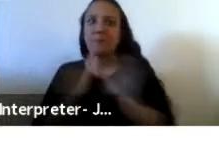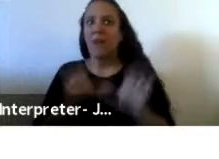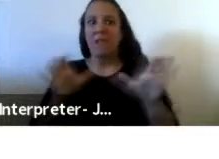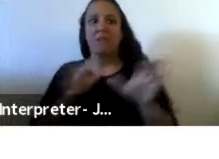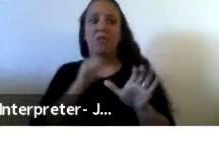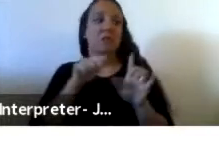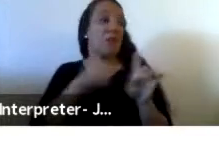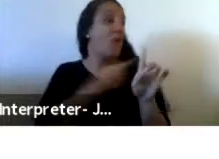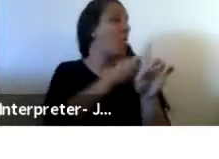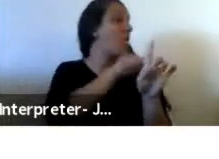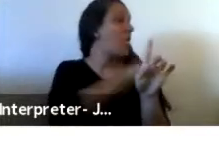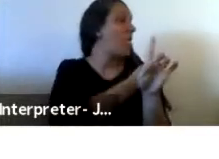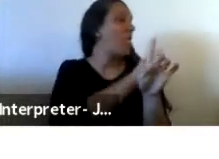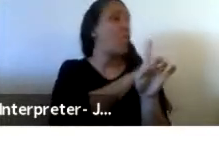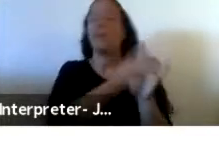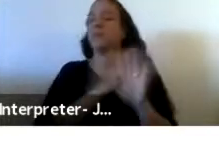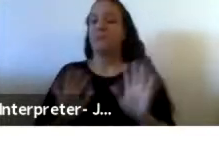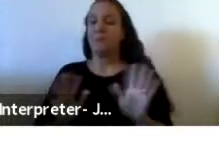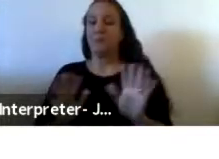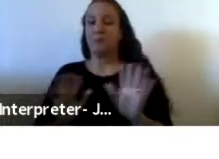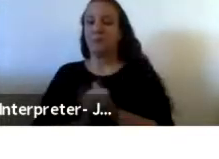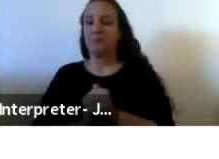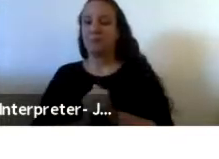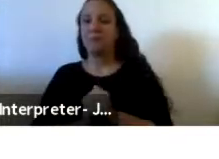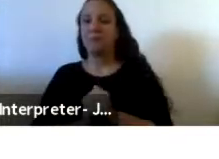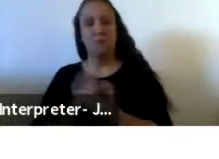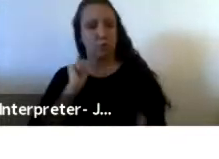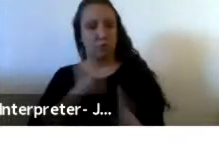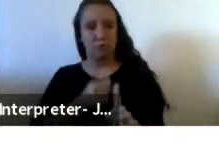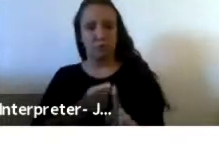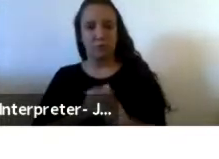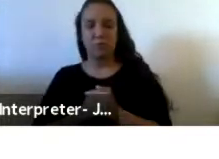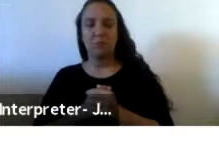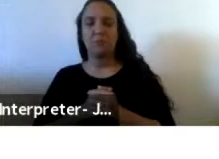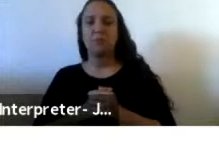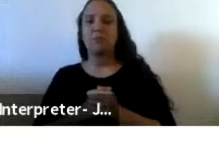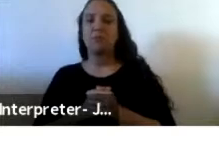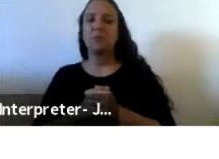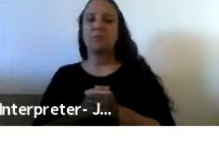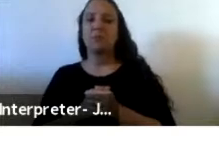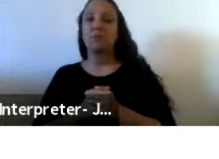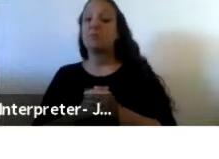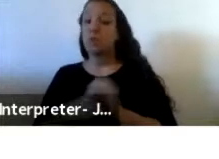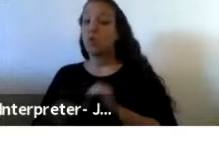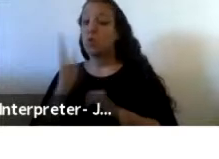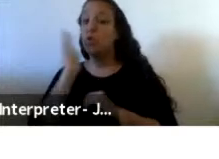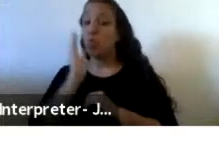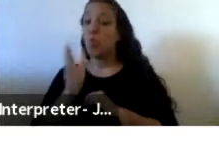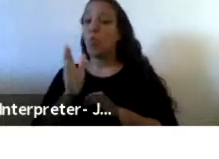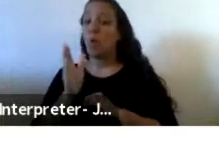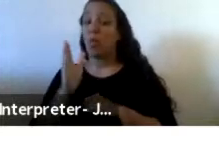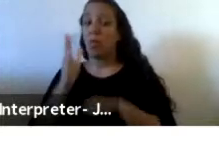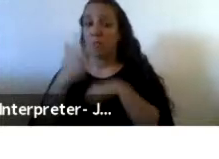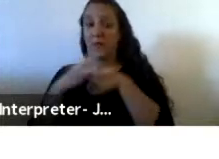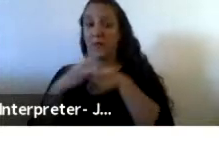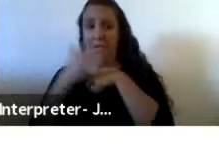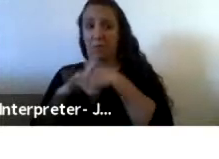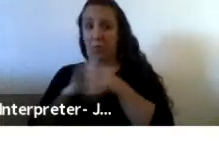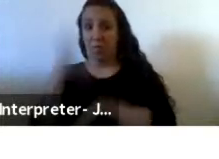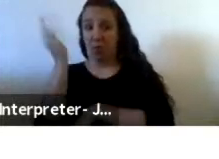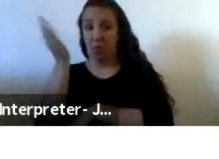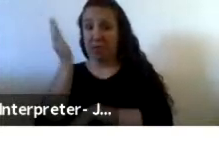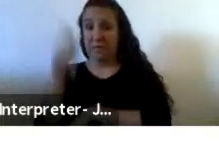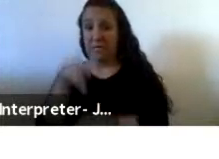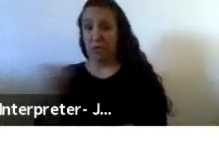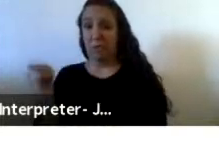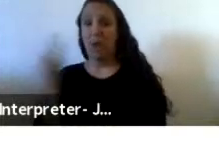bush. So there's a lot of content in here. I'm not going to go over everything. We'll make the presentation available on the Town of Miami Lakes website, so you can